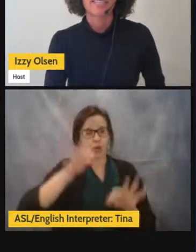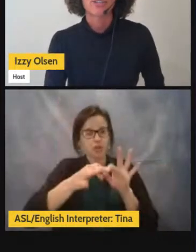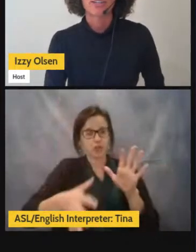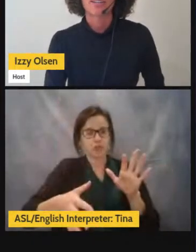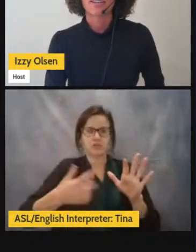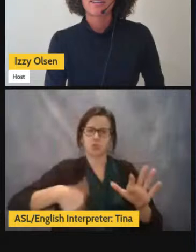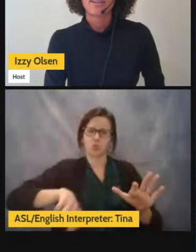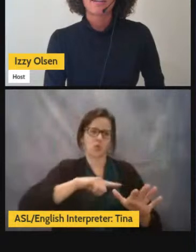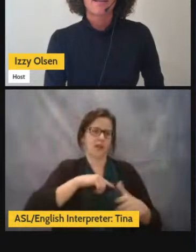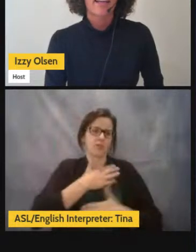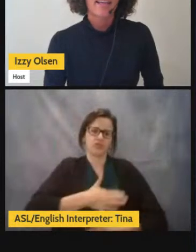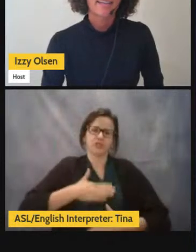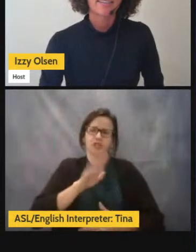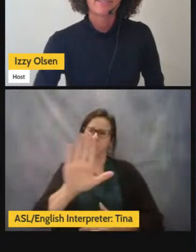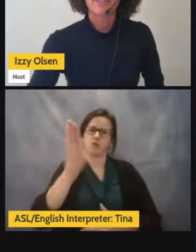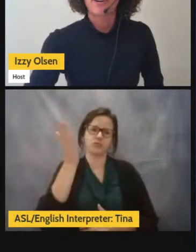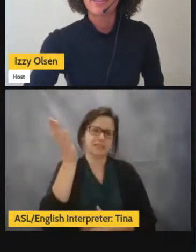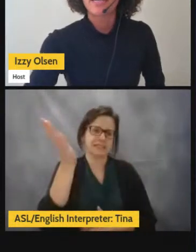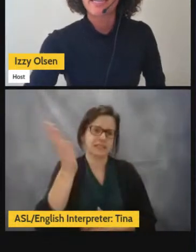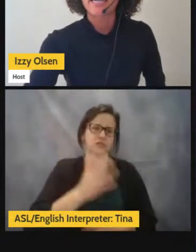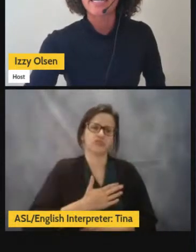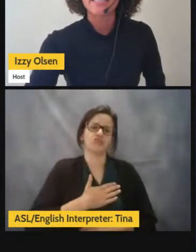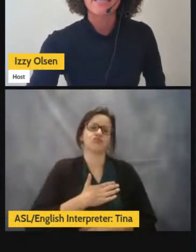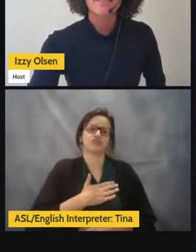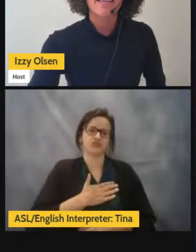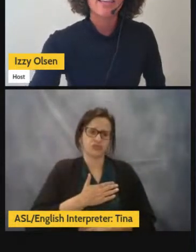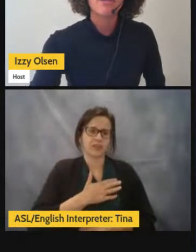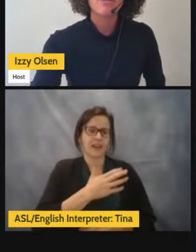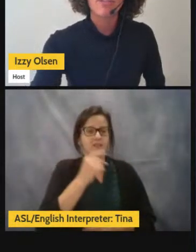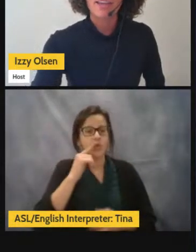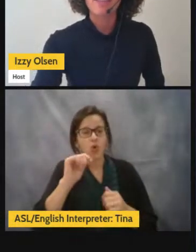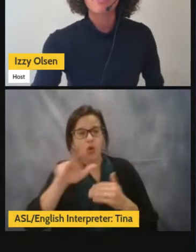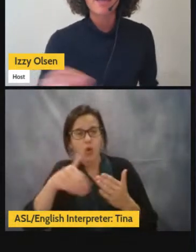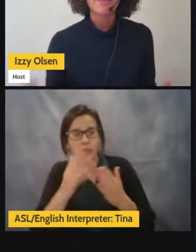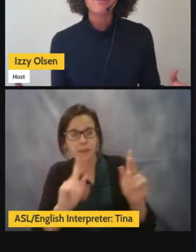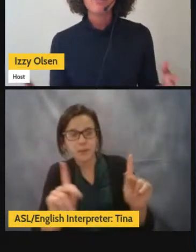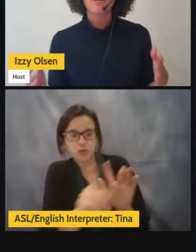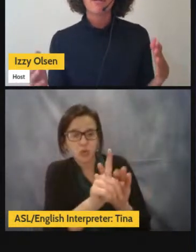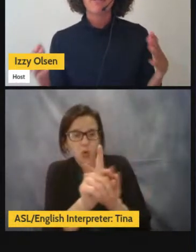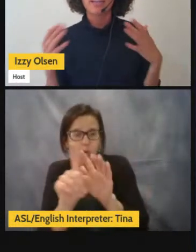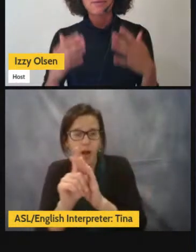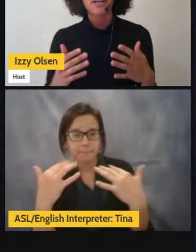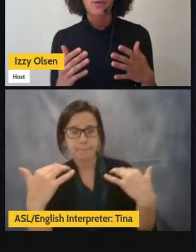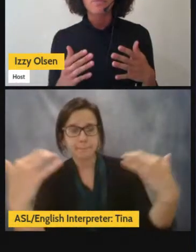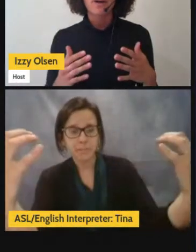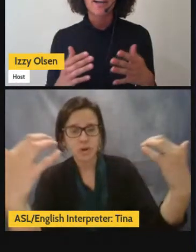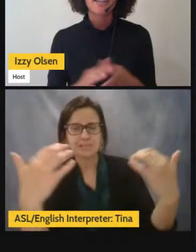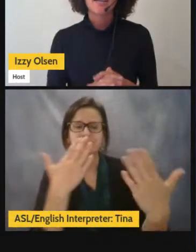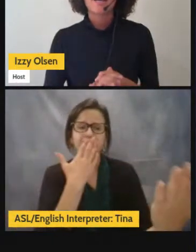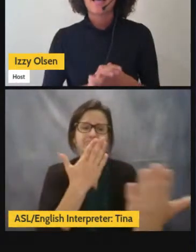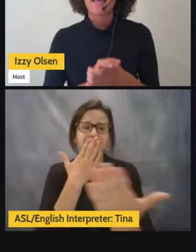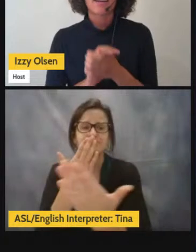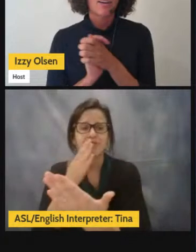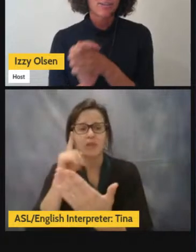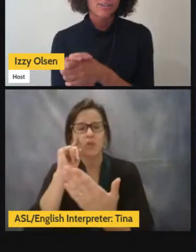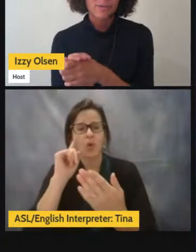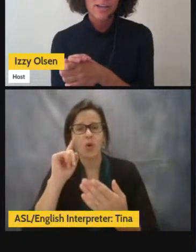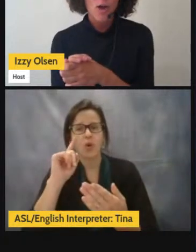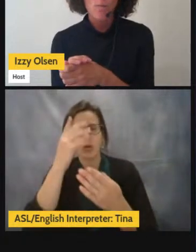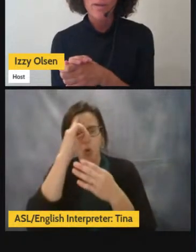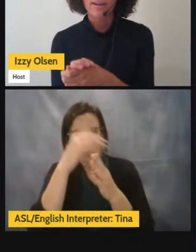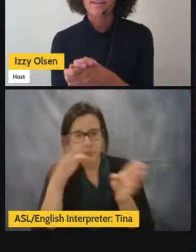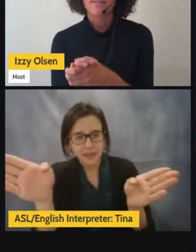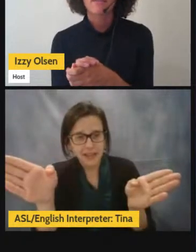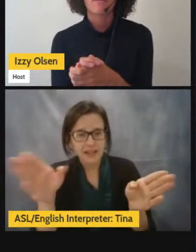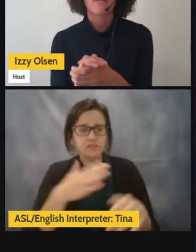your presentation. And for all the attendees, thank you for keeping an open mind and also